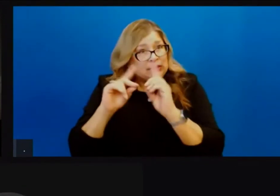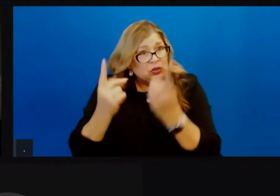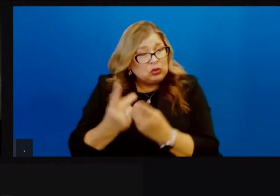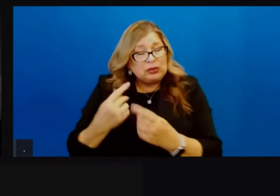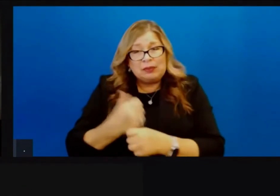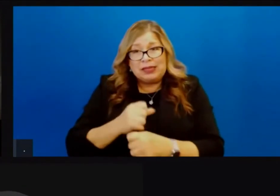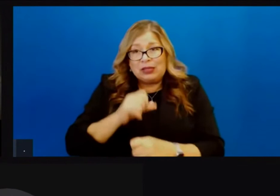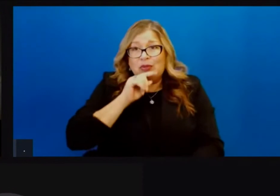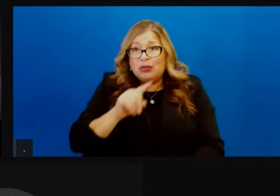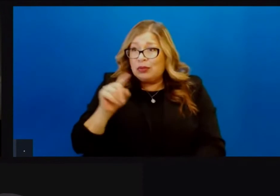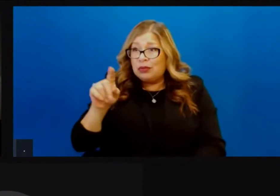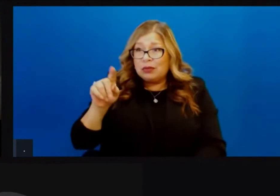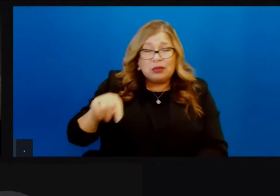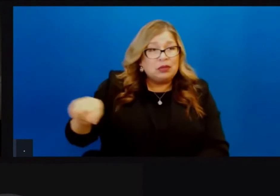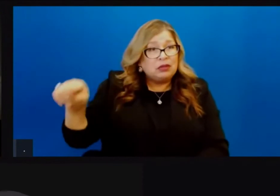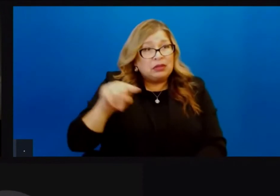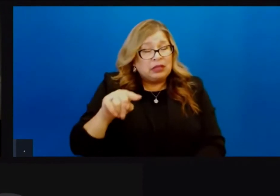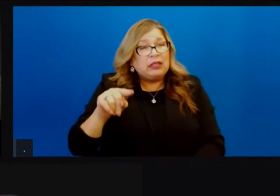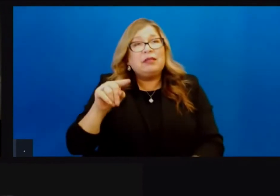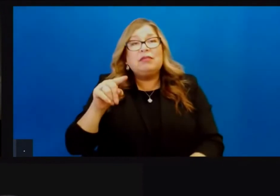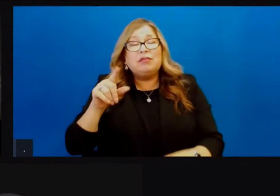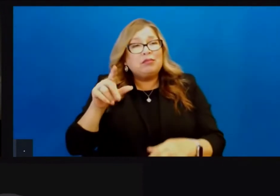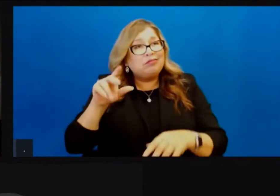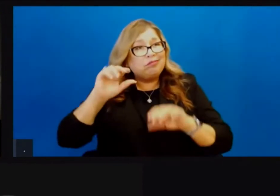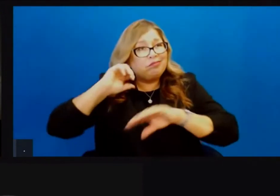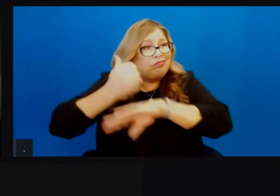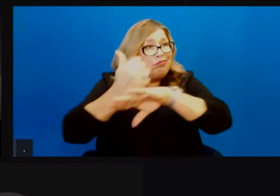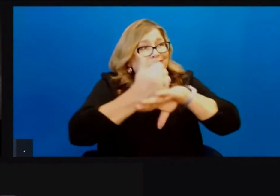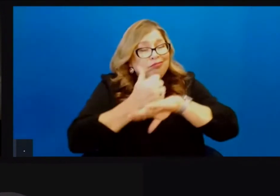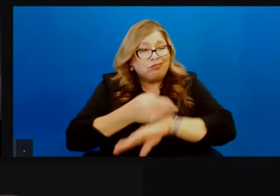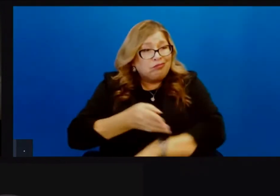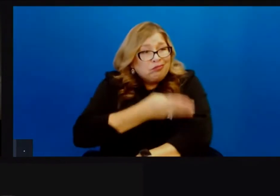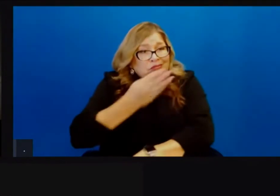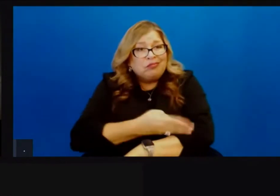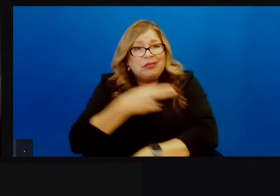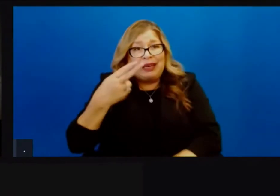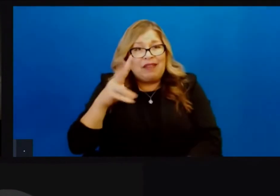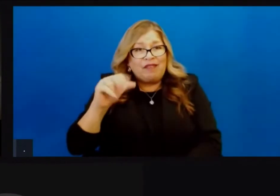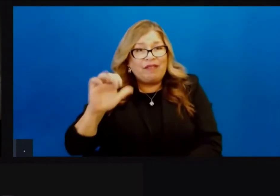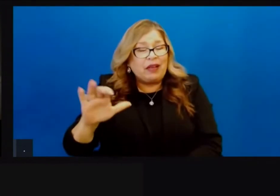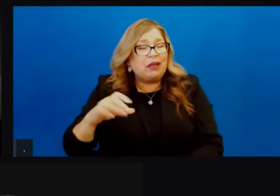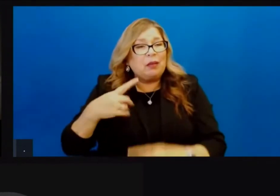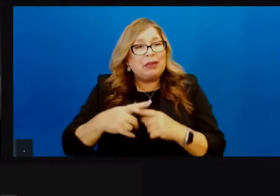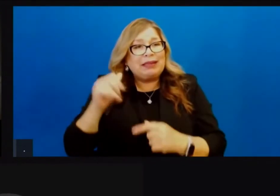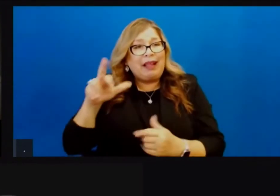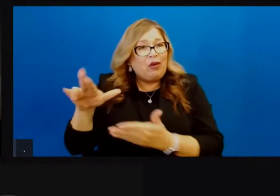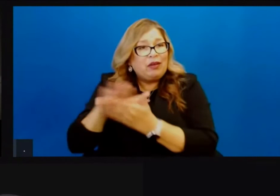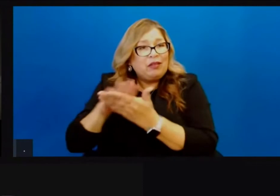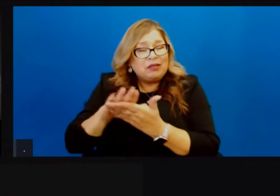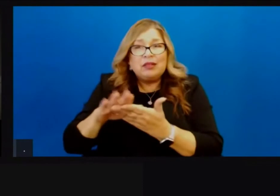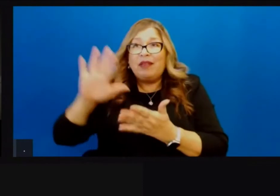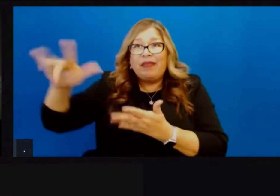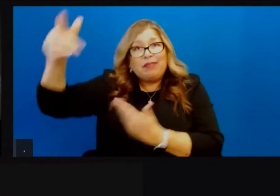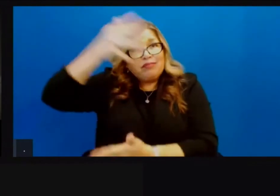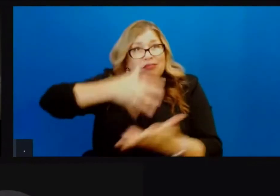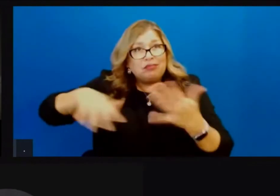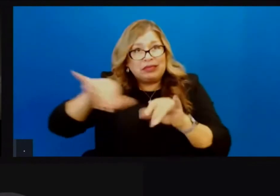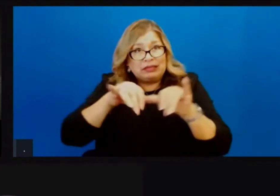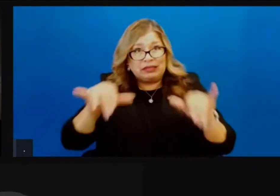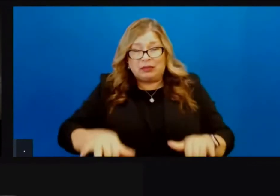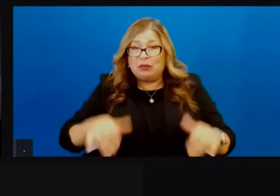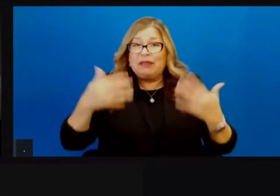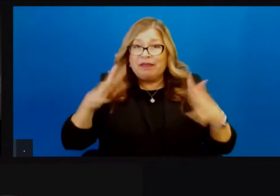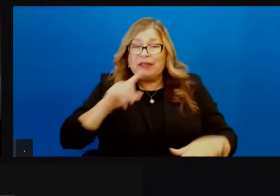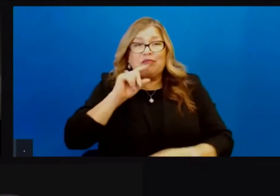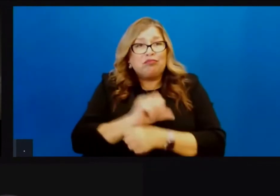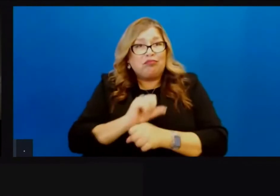to see, if these air purifications and overhauls to just the overall airflow systems have been